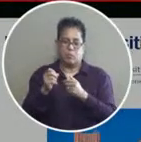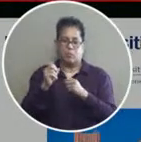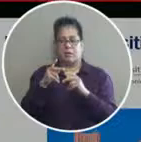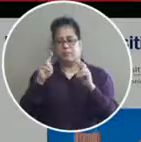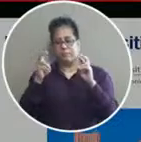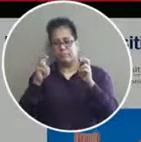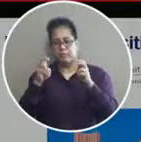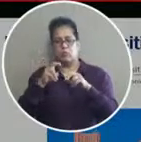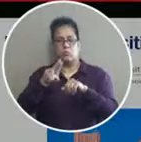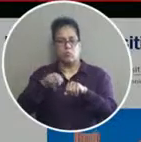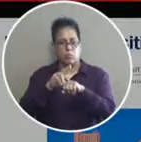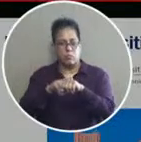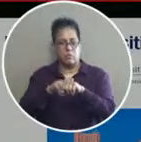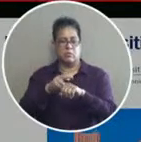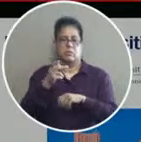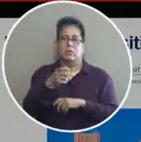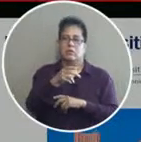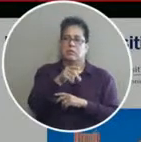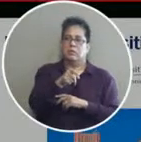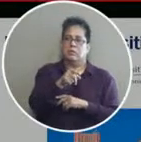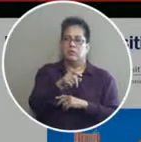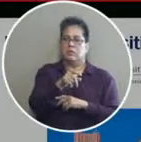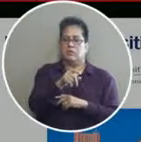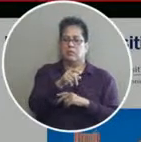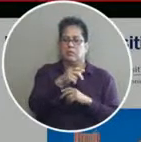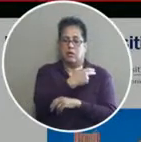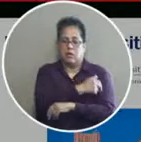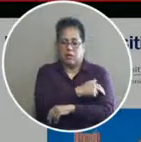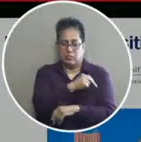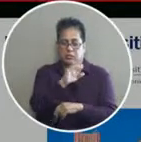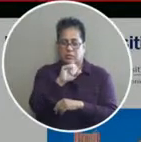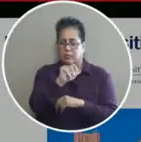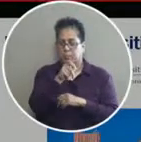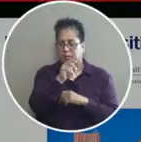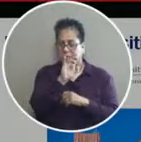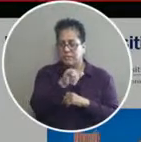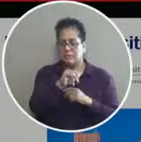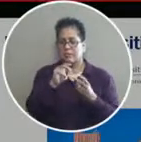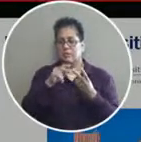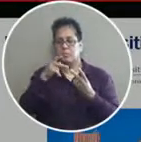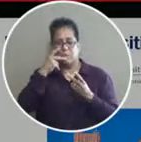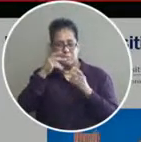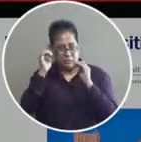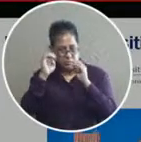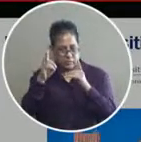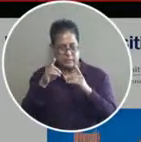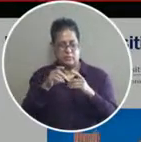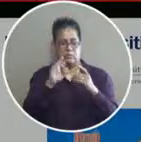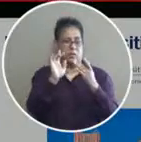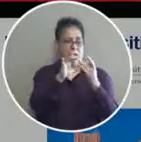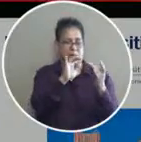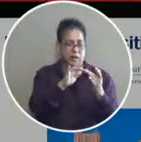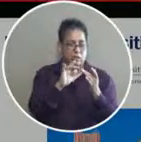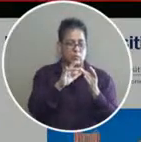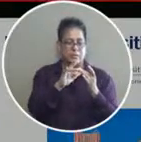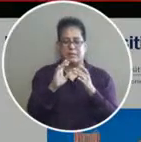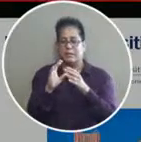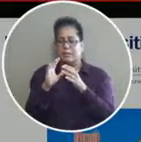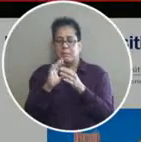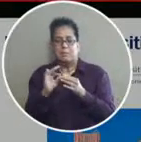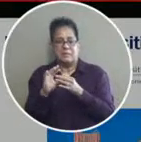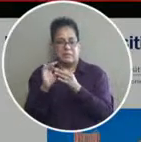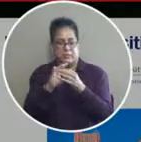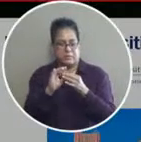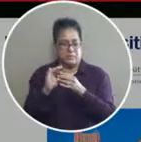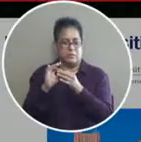will also address things like supply chain monitoring, hospital capacity, public education, and outreach. Messaging has been so